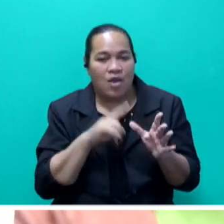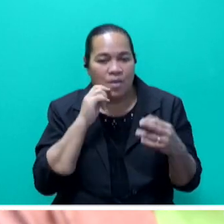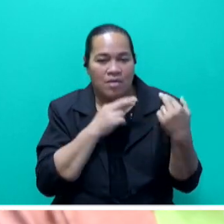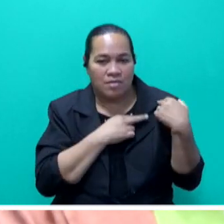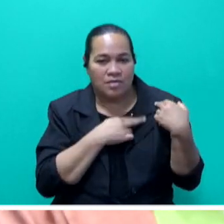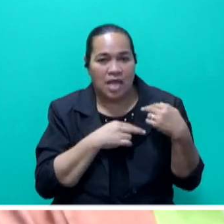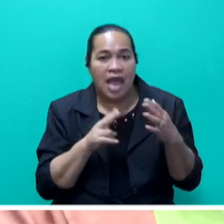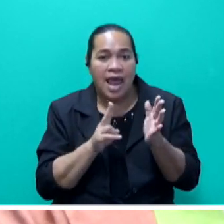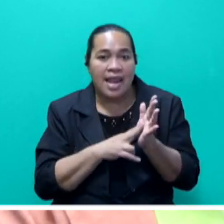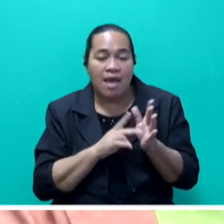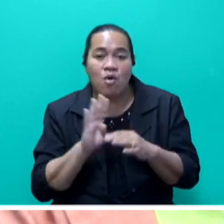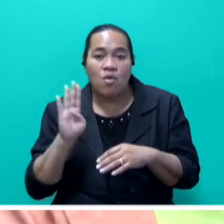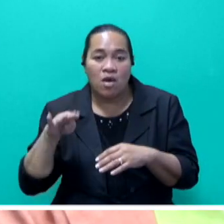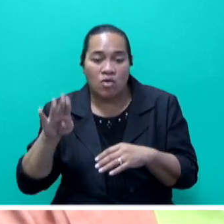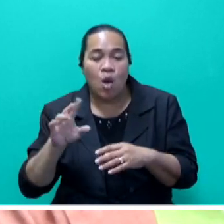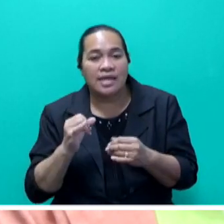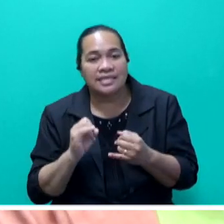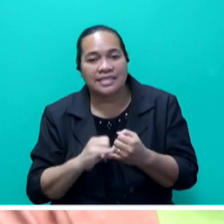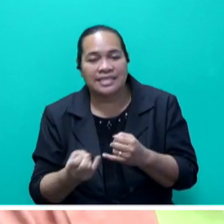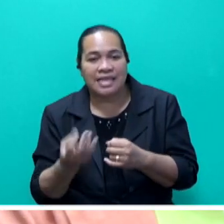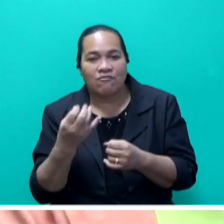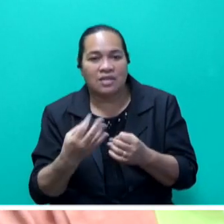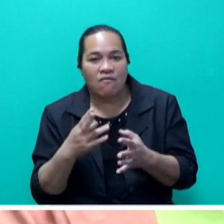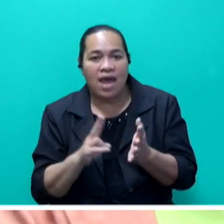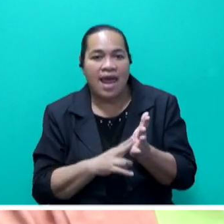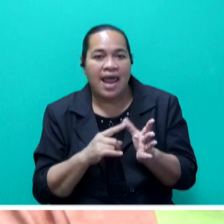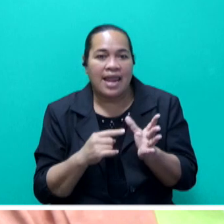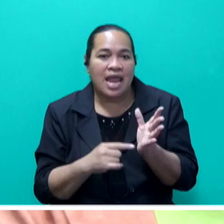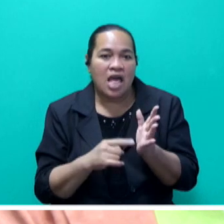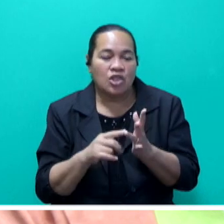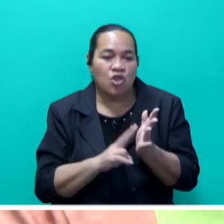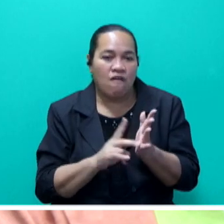is the Nambawalu, Sabu Sabu, and Natobi.